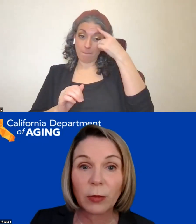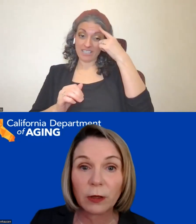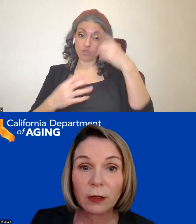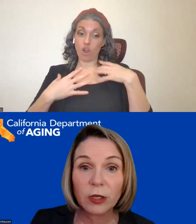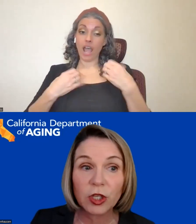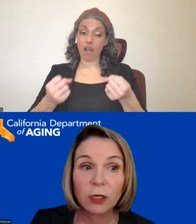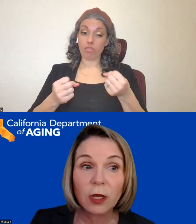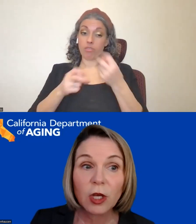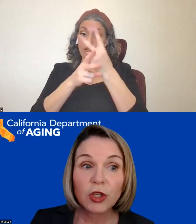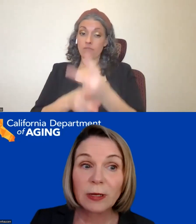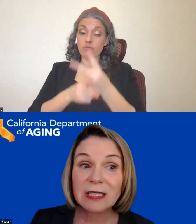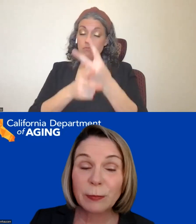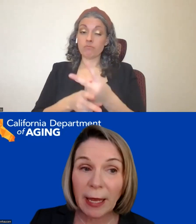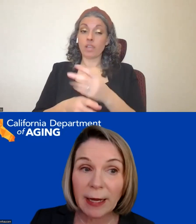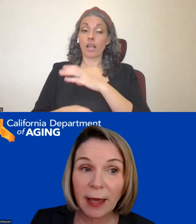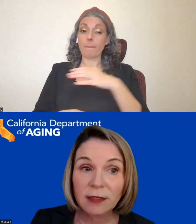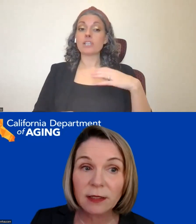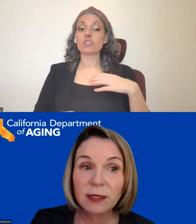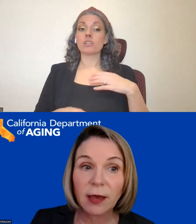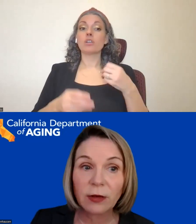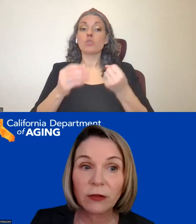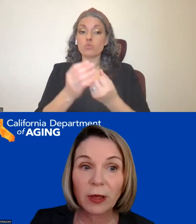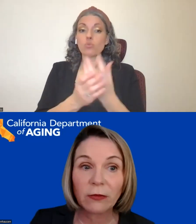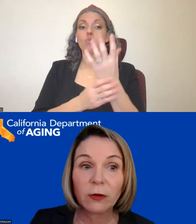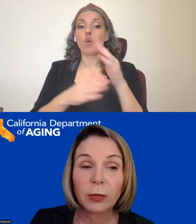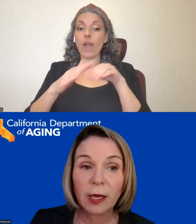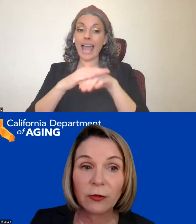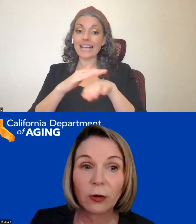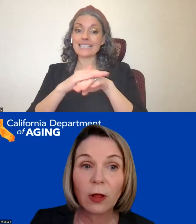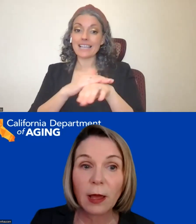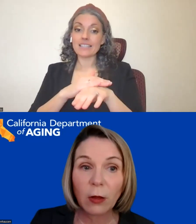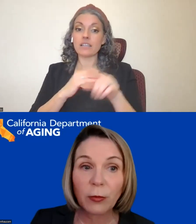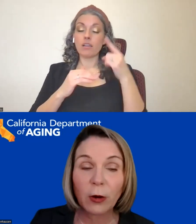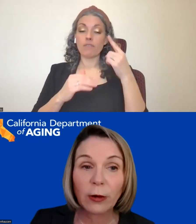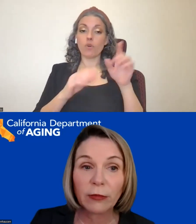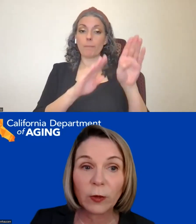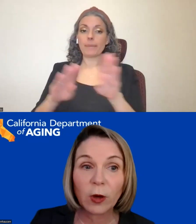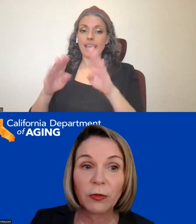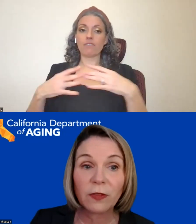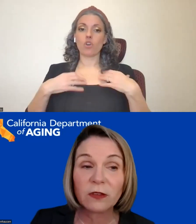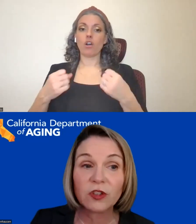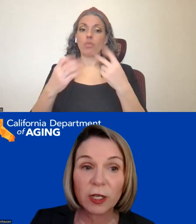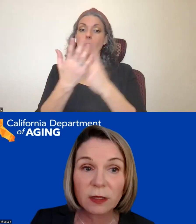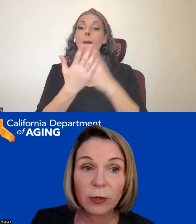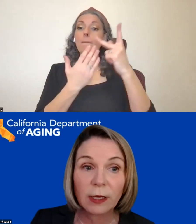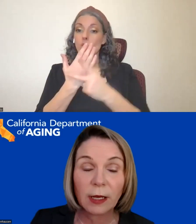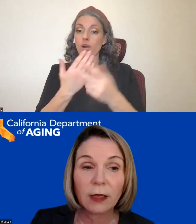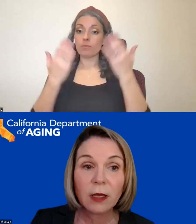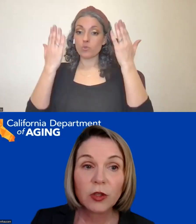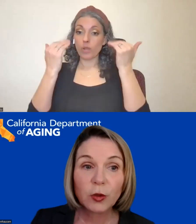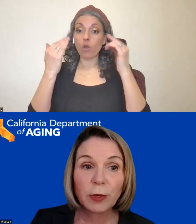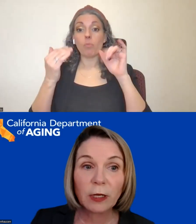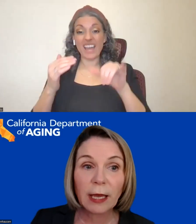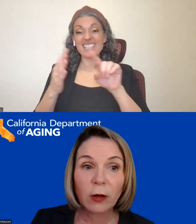and Accountability Commission to expand access to evidence-based behavioral health programs. And we hope that this is just the